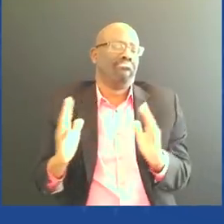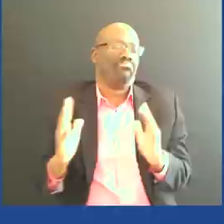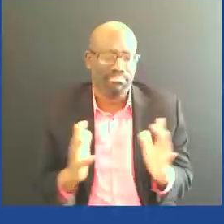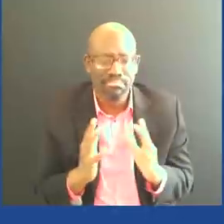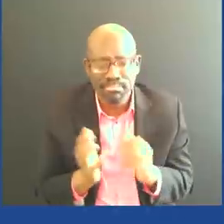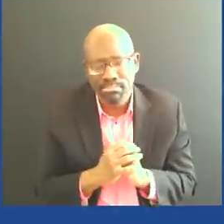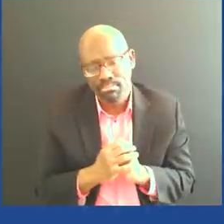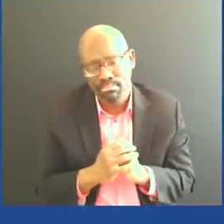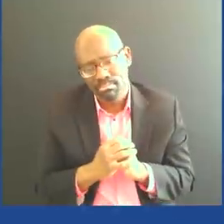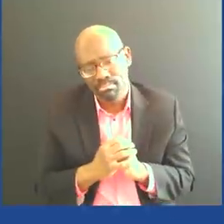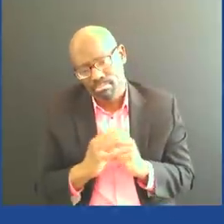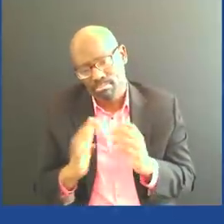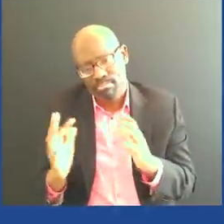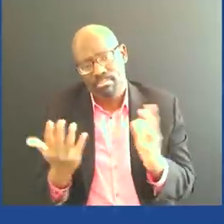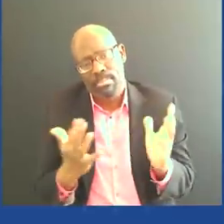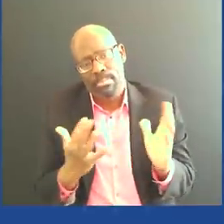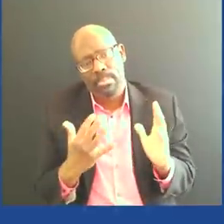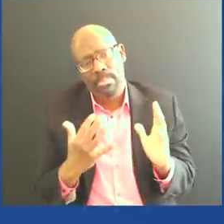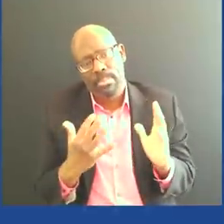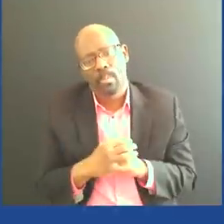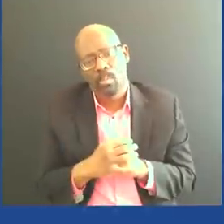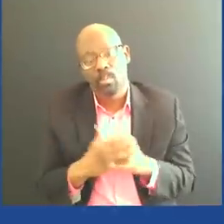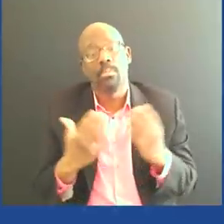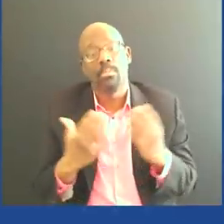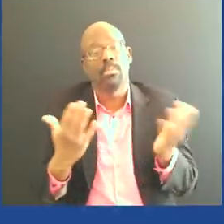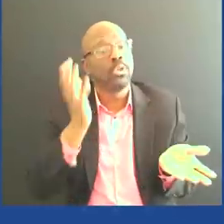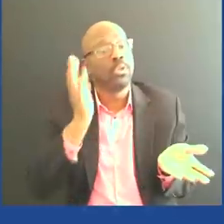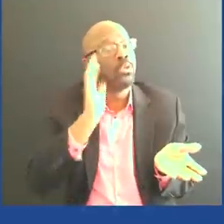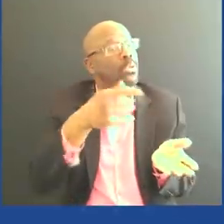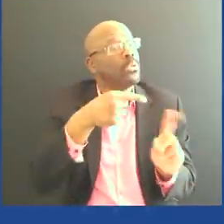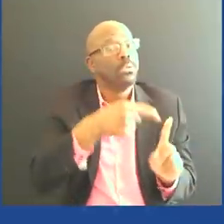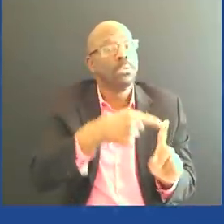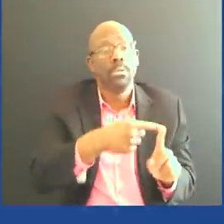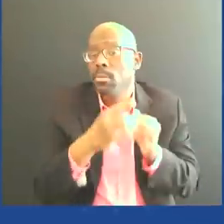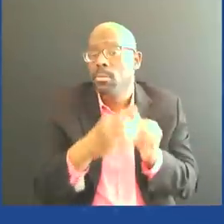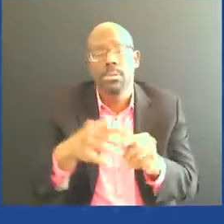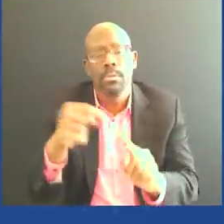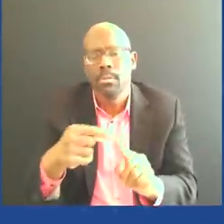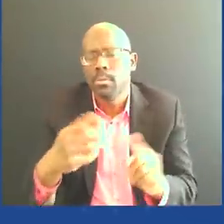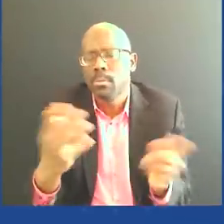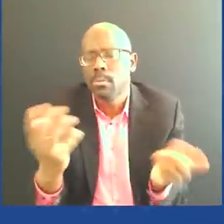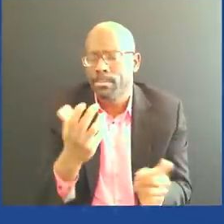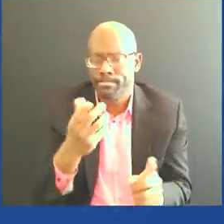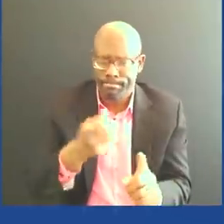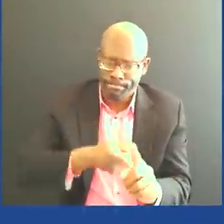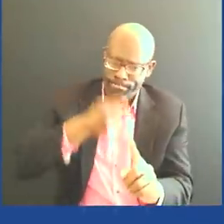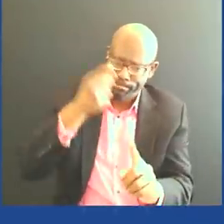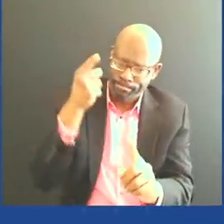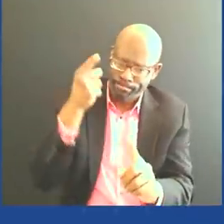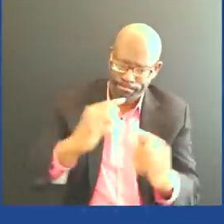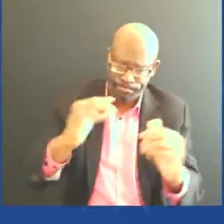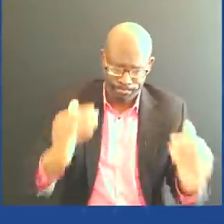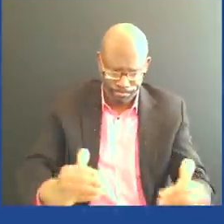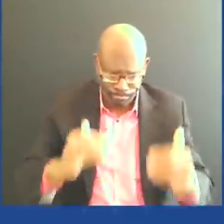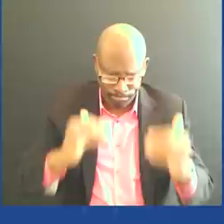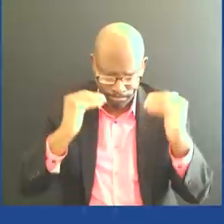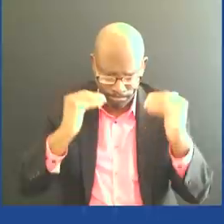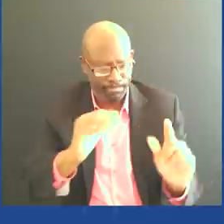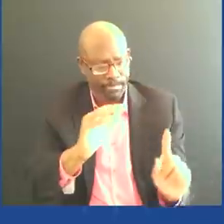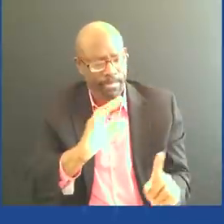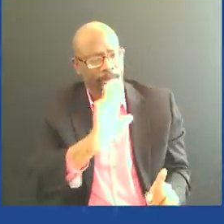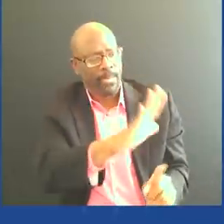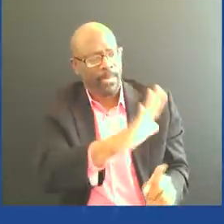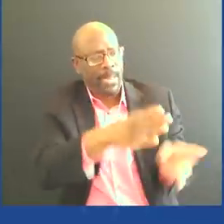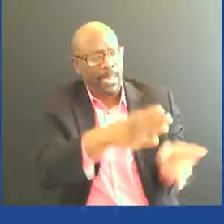You will lead with unparalleled character and courage. Of course, commissionings